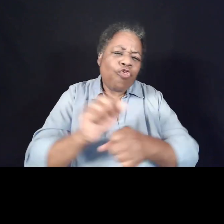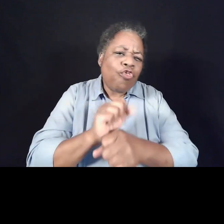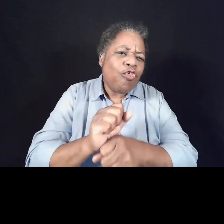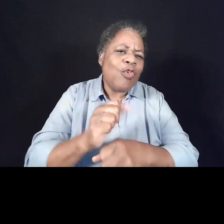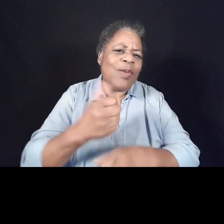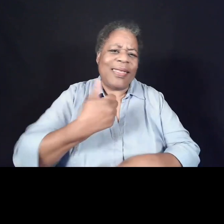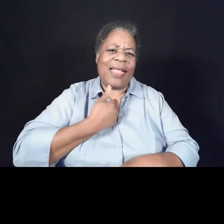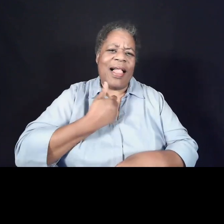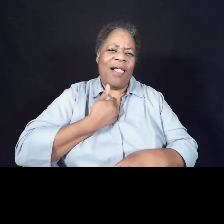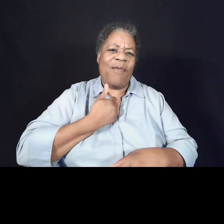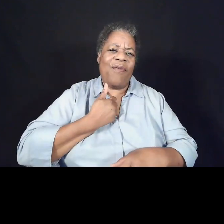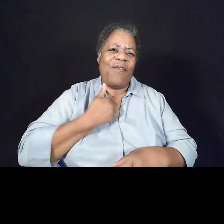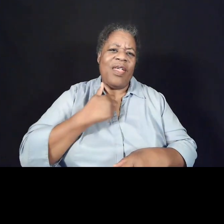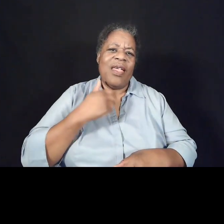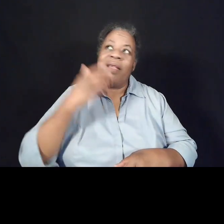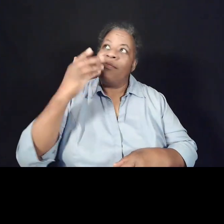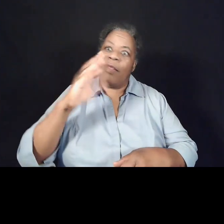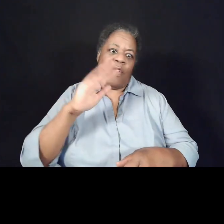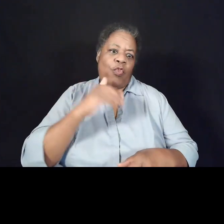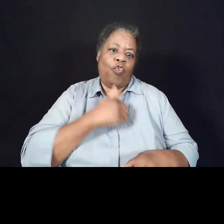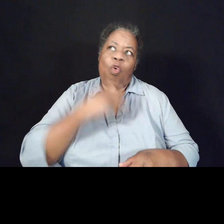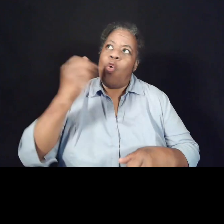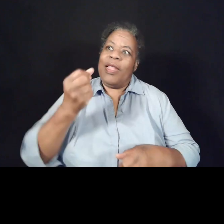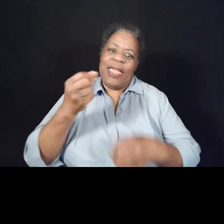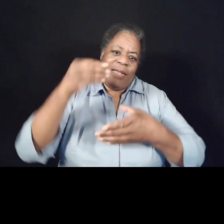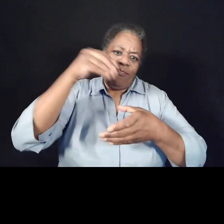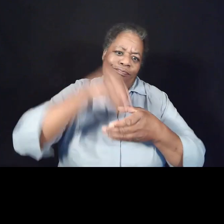the soul that he caused to live within us.